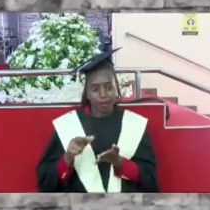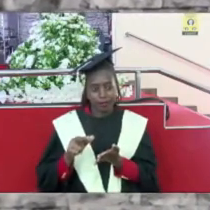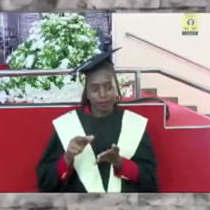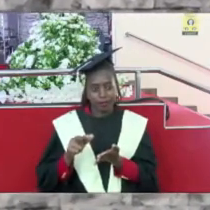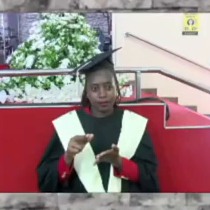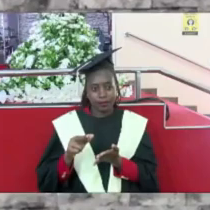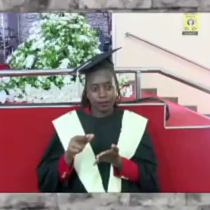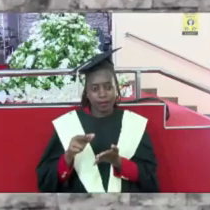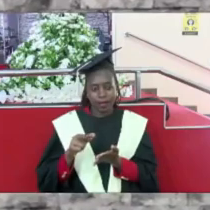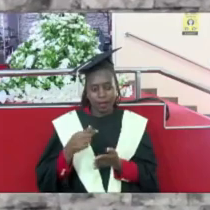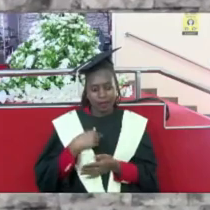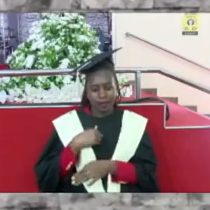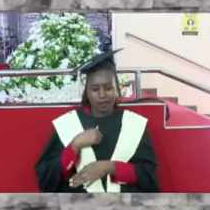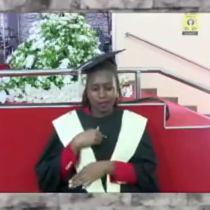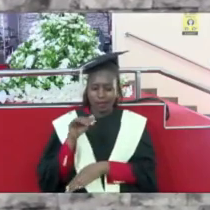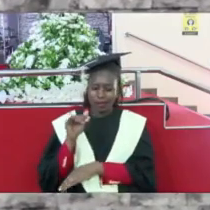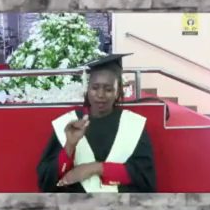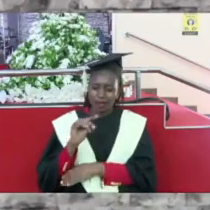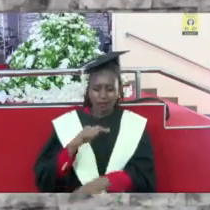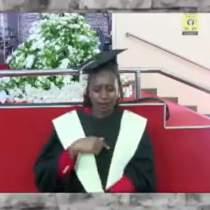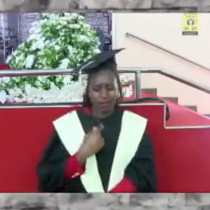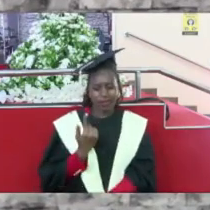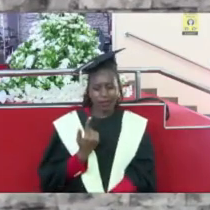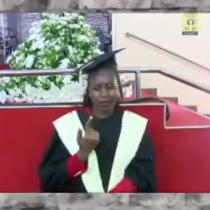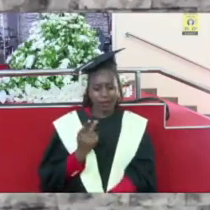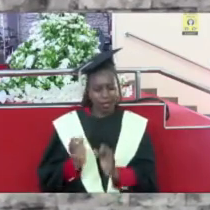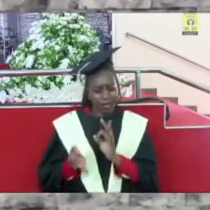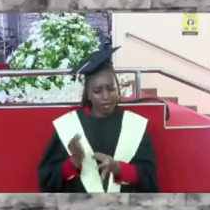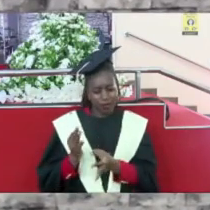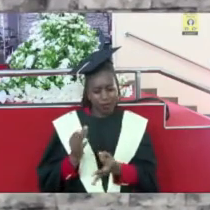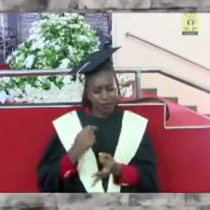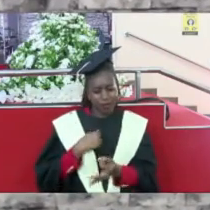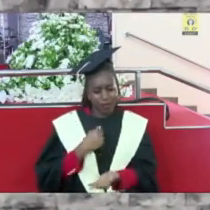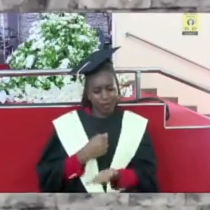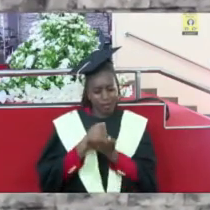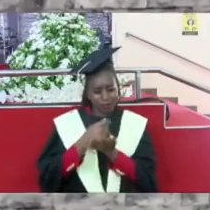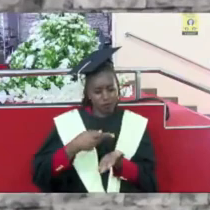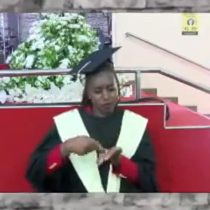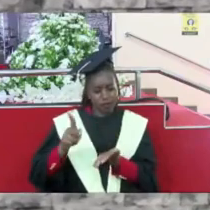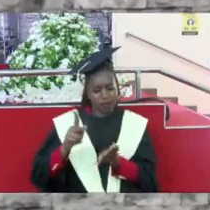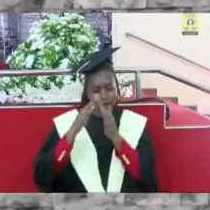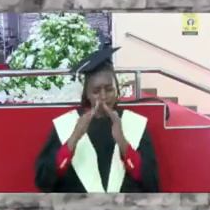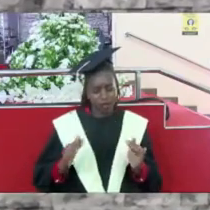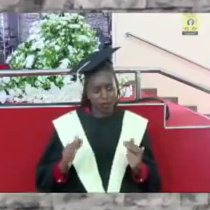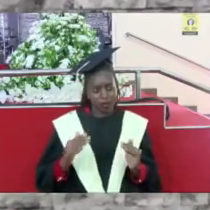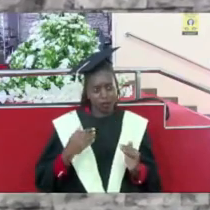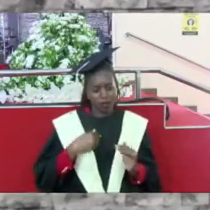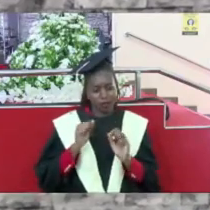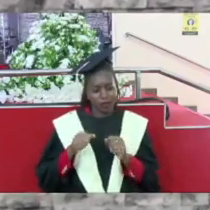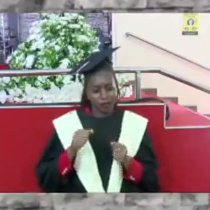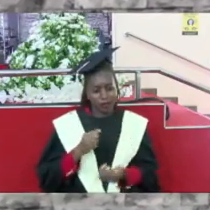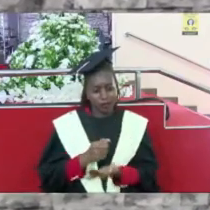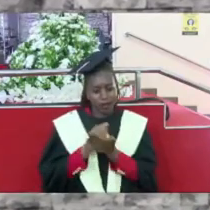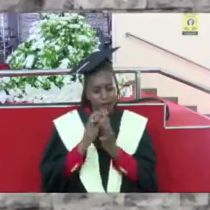nikajiuliza nikimlipia nyumba nitamlipia miaka ngapi? Mimi nikajiuliza. How many months will I pay? Si kwanza